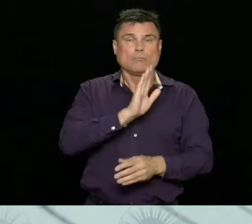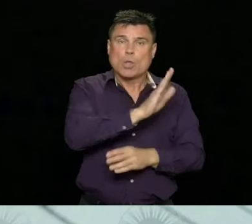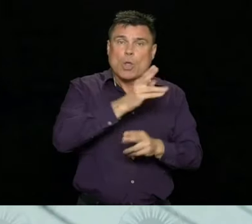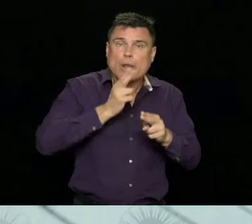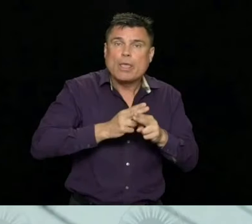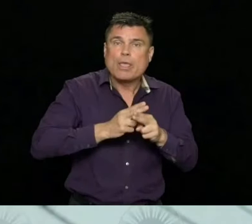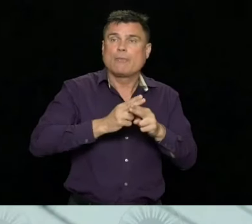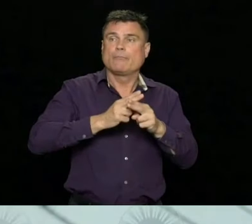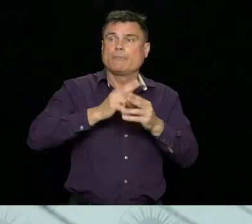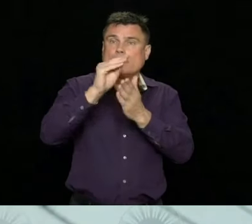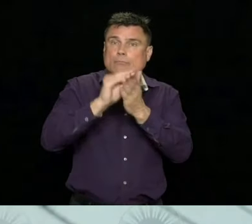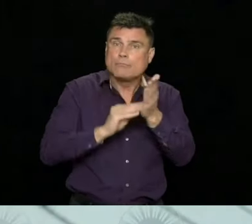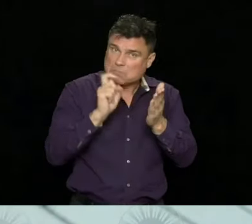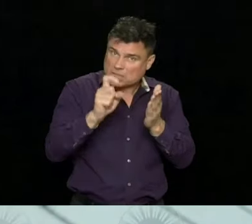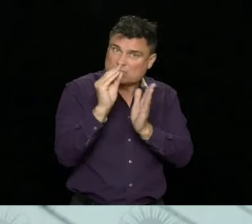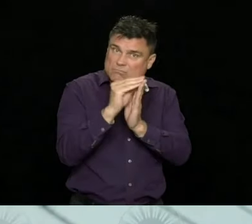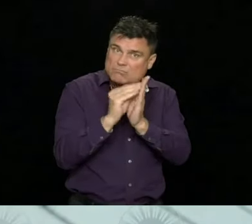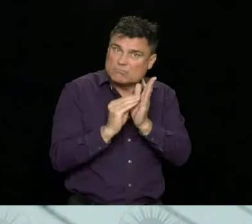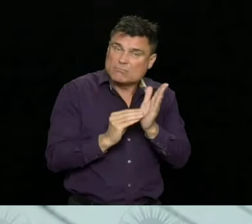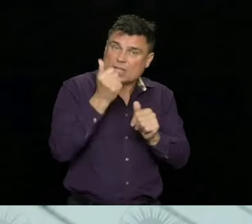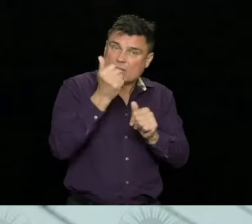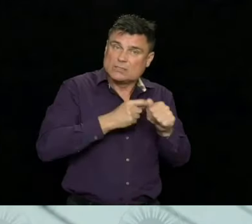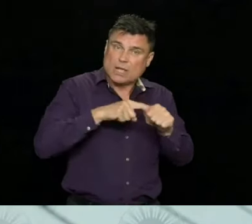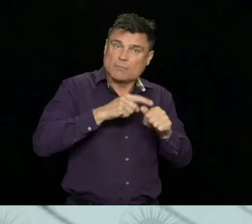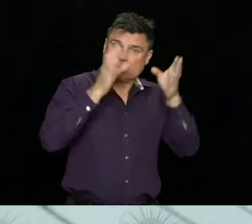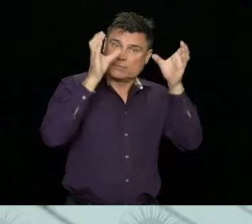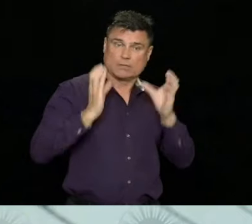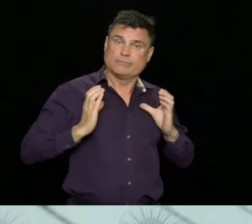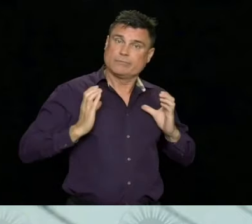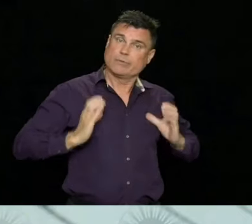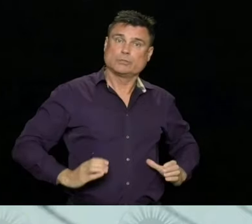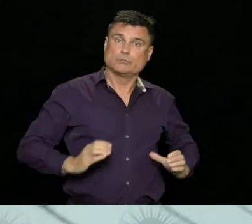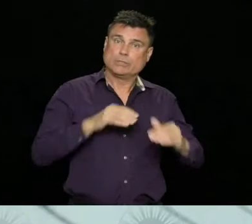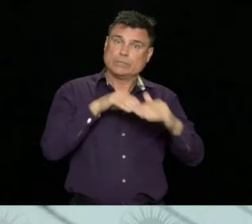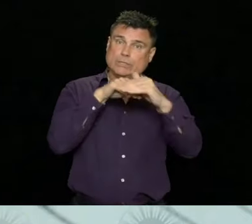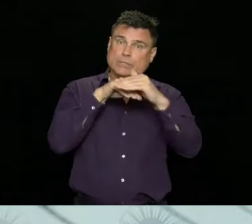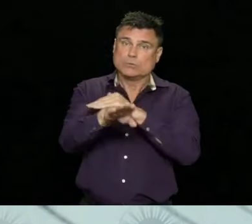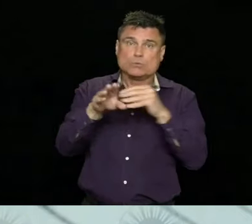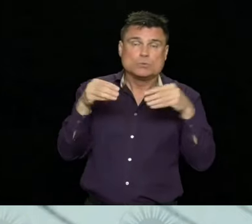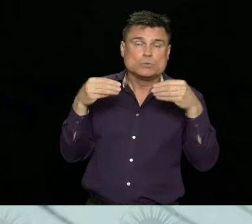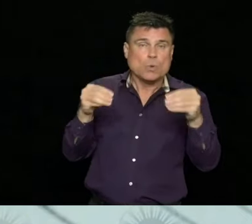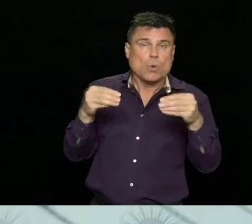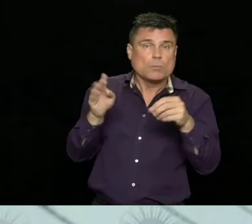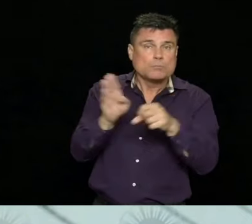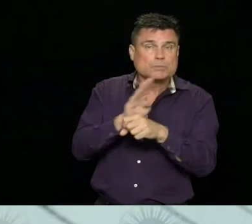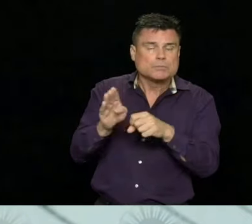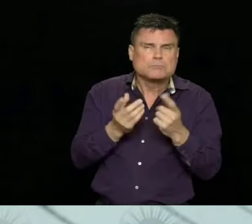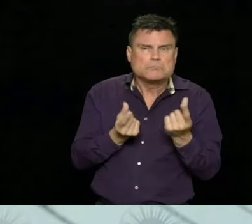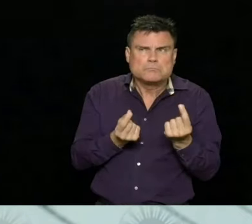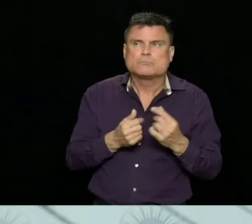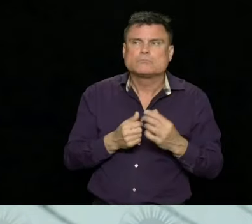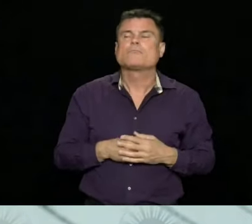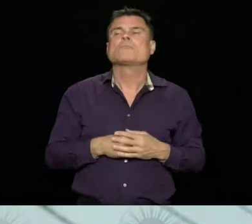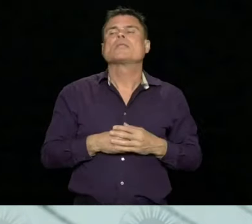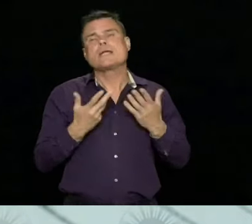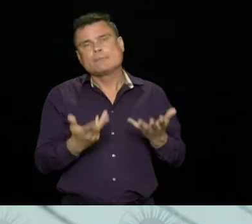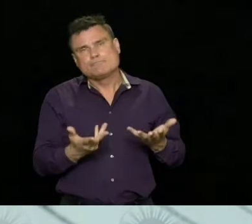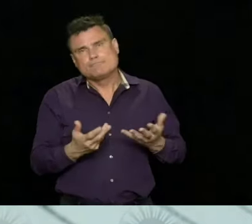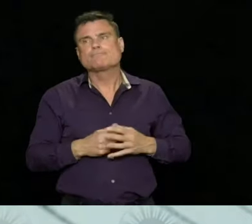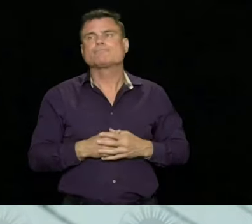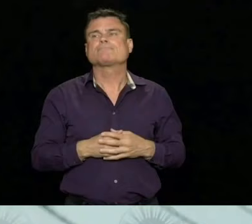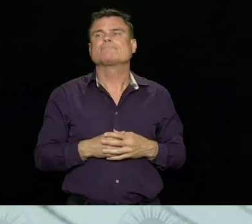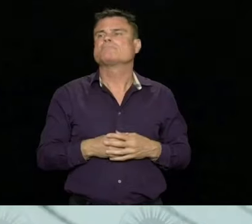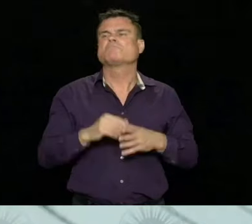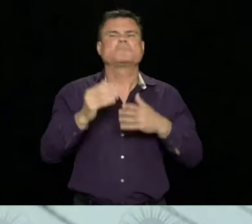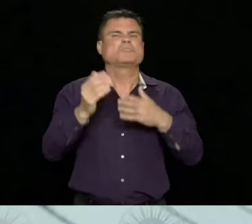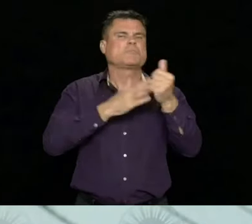outlets. Yeah, so regardless what kind of business there is, and as I said before, every business